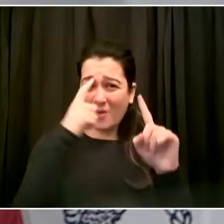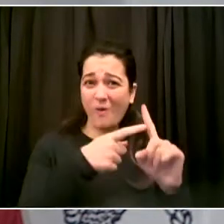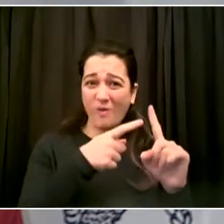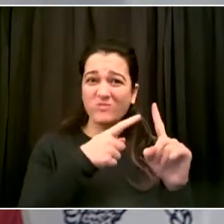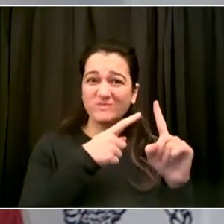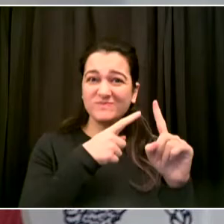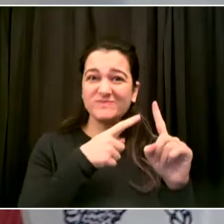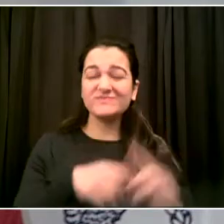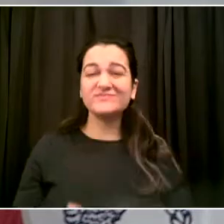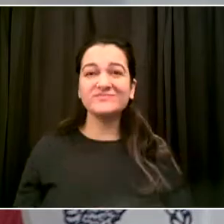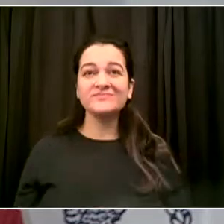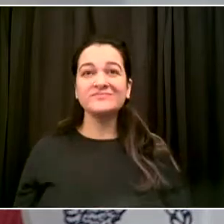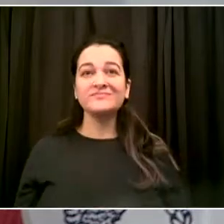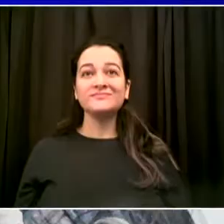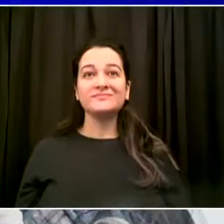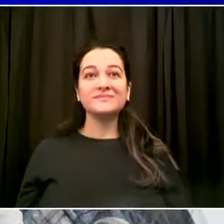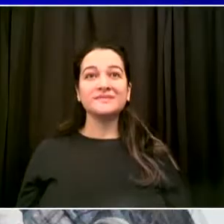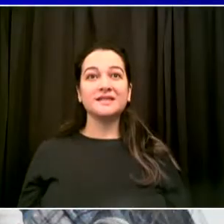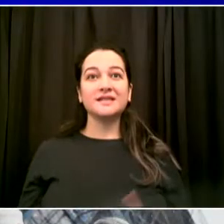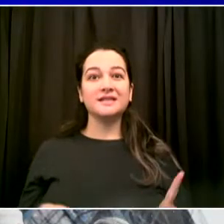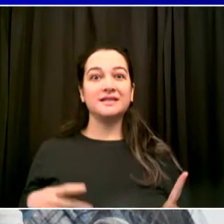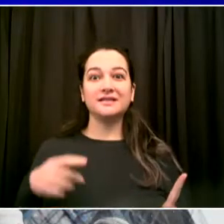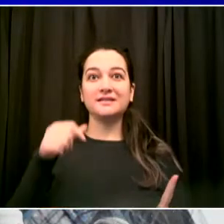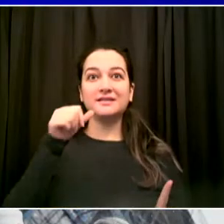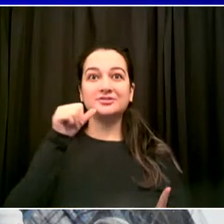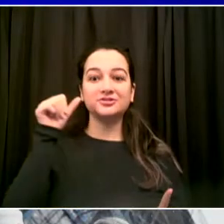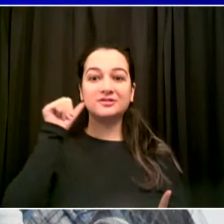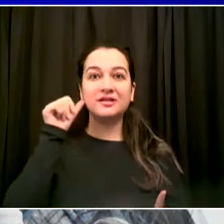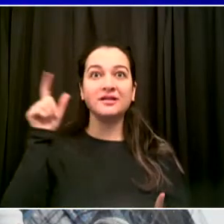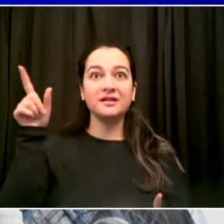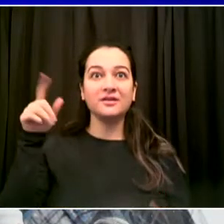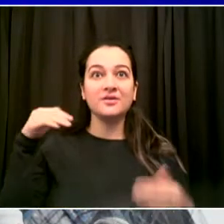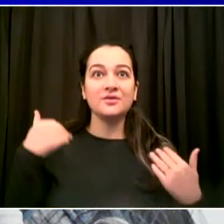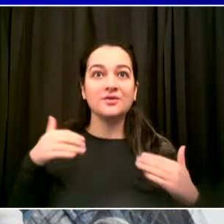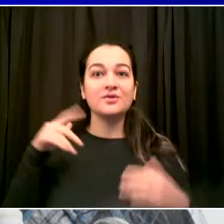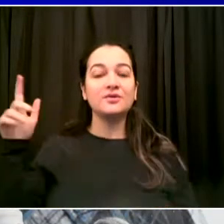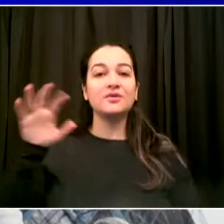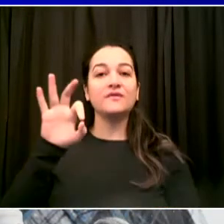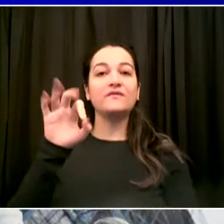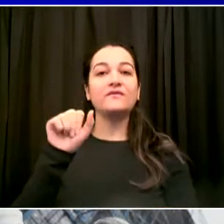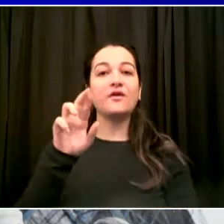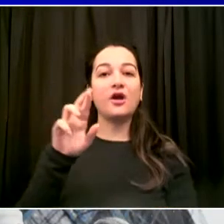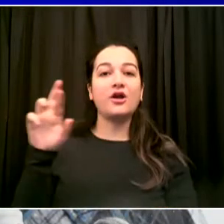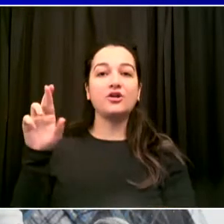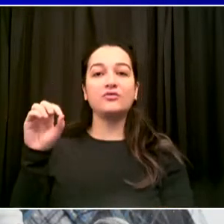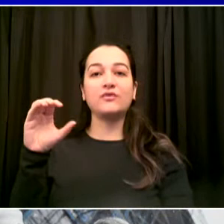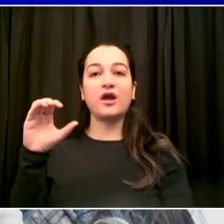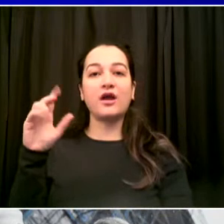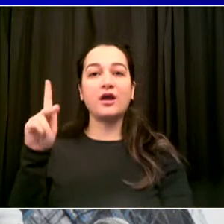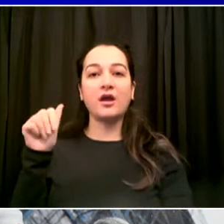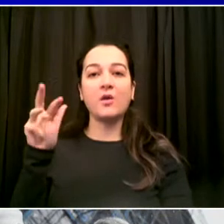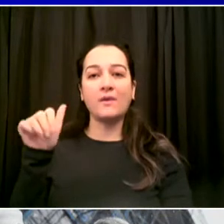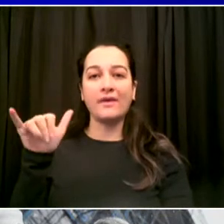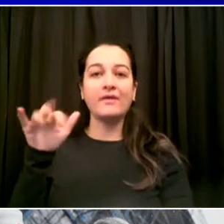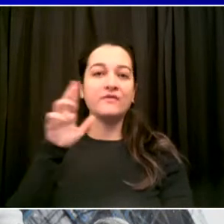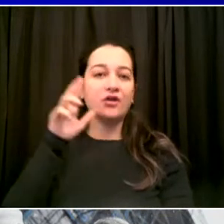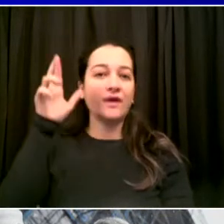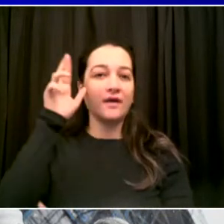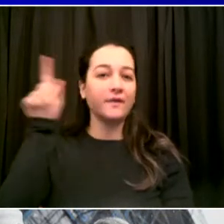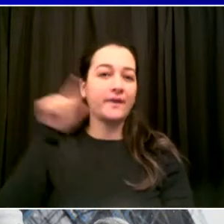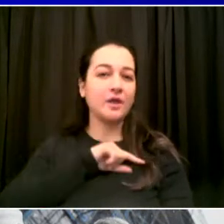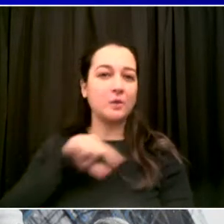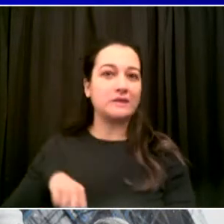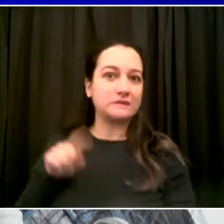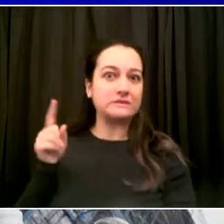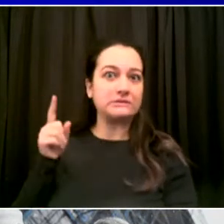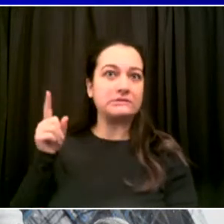in the Rockaways, in Far Rockaway. The crucial moment in the development and the redevelopment of the Far